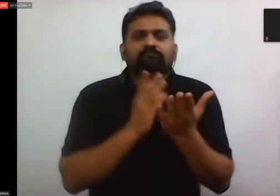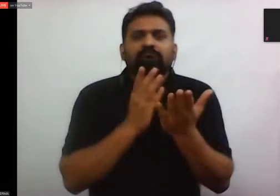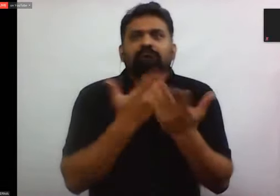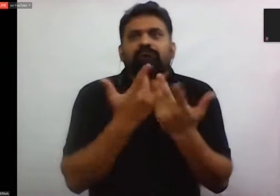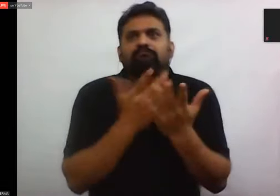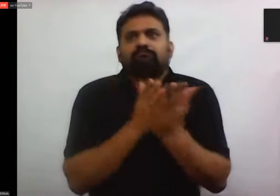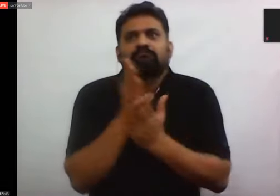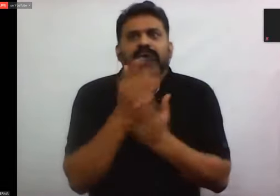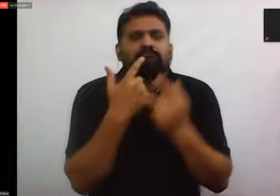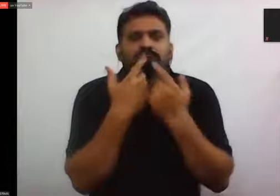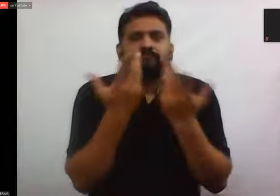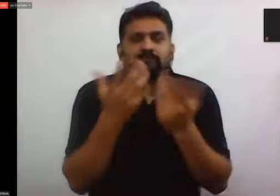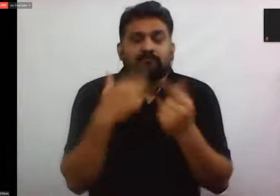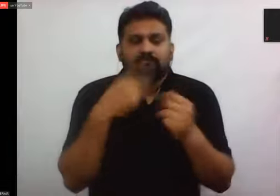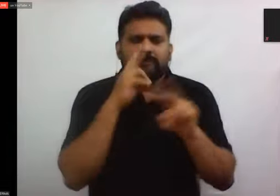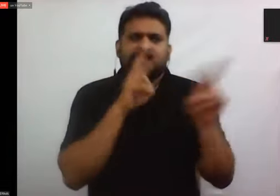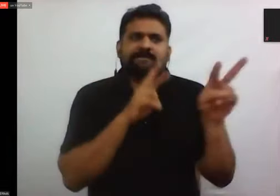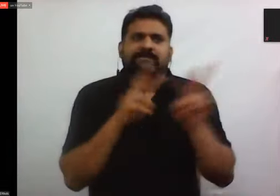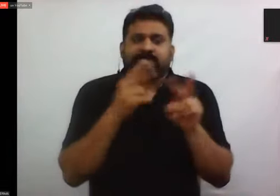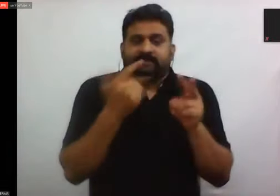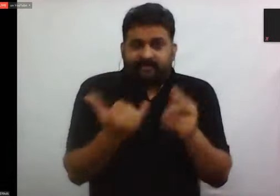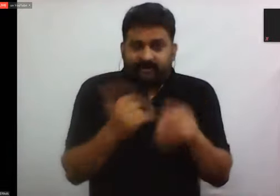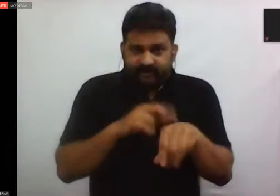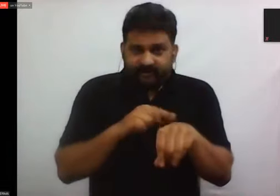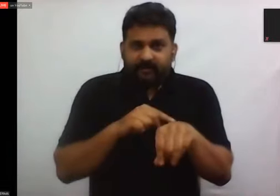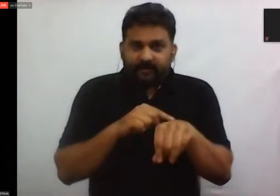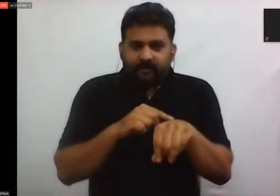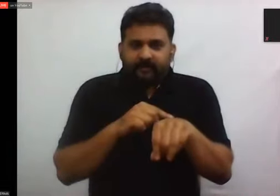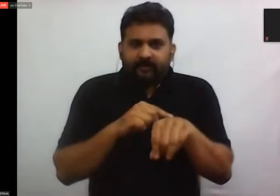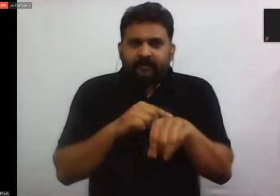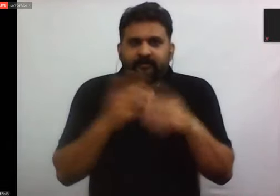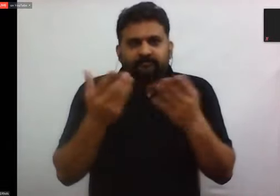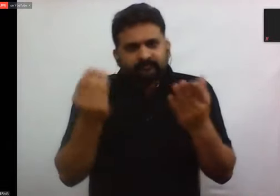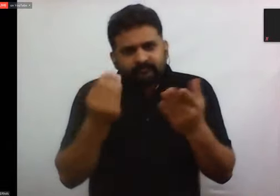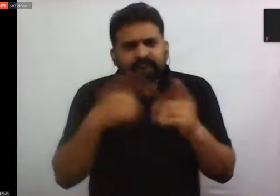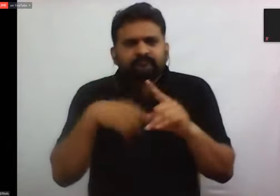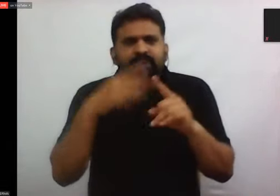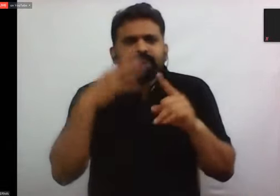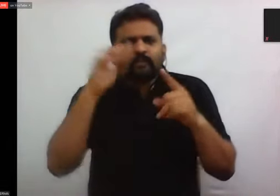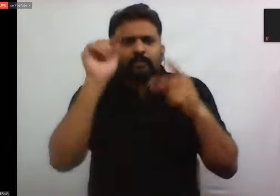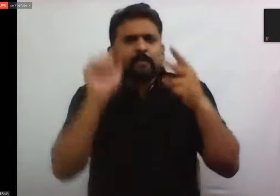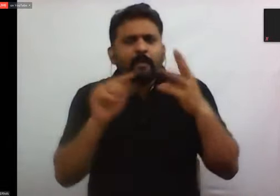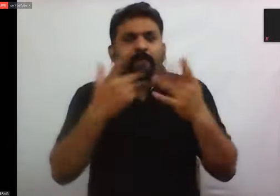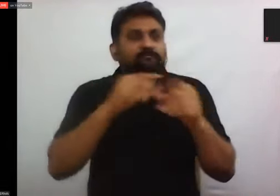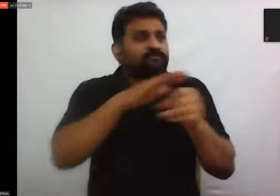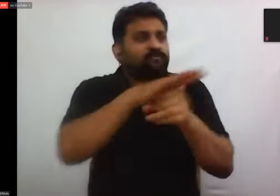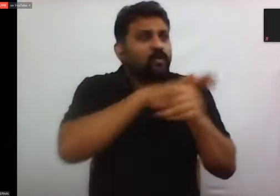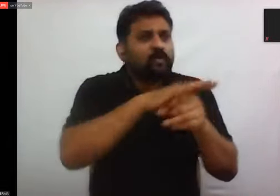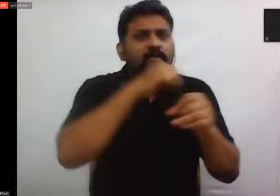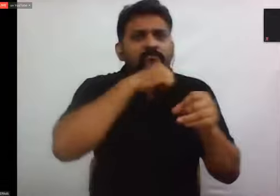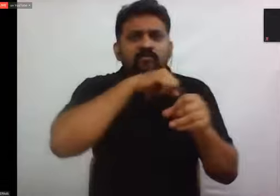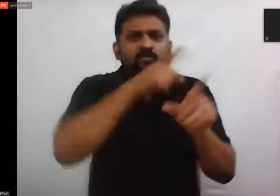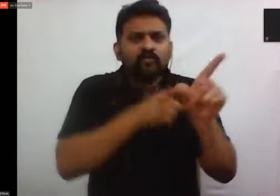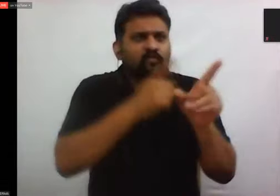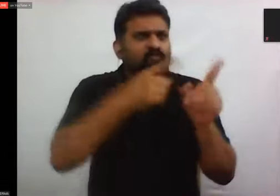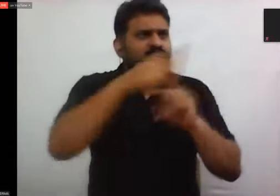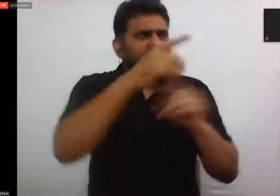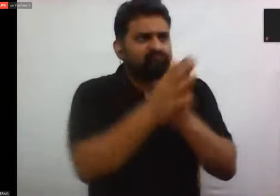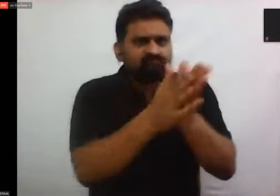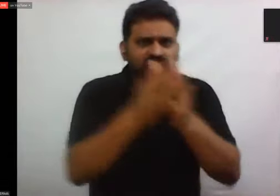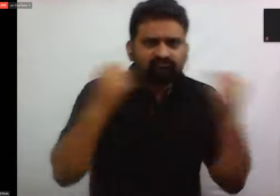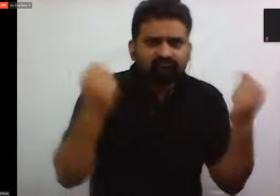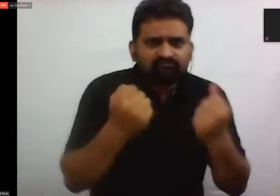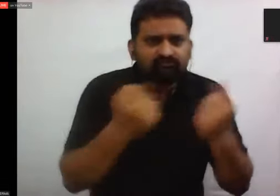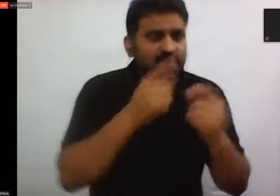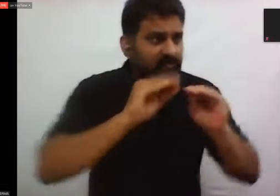can visualize at this moment, to give some tips to some local young people who are whether